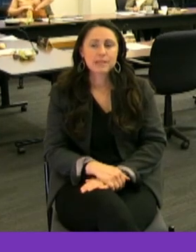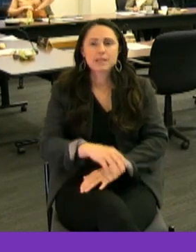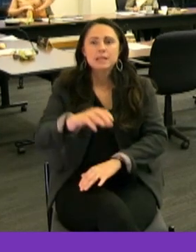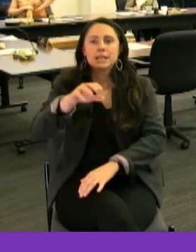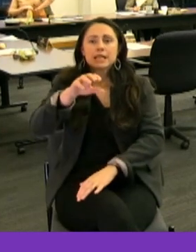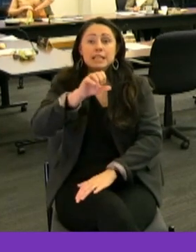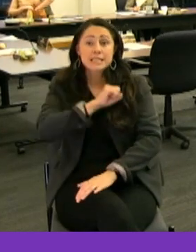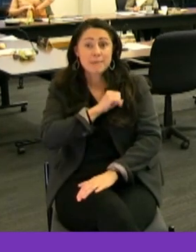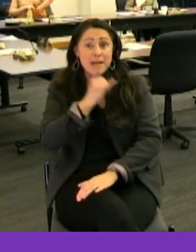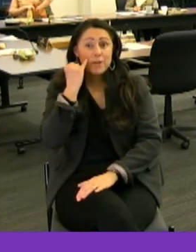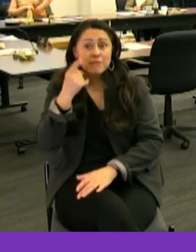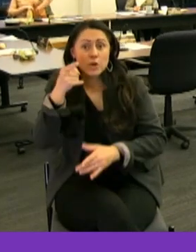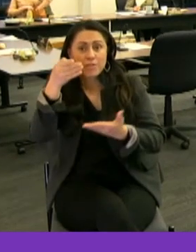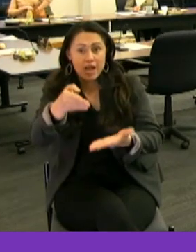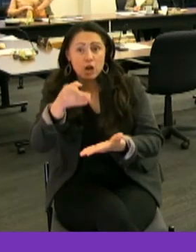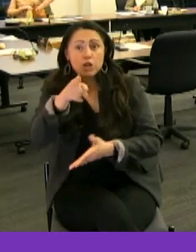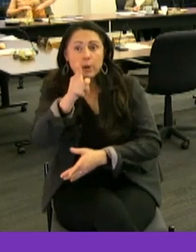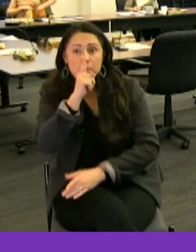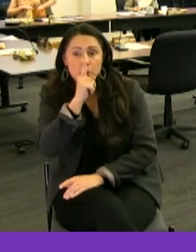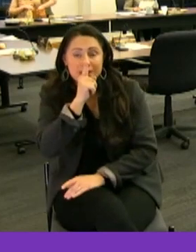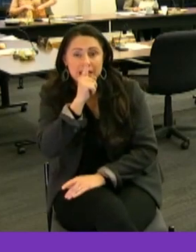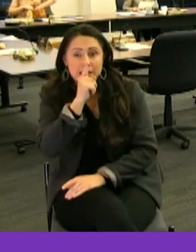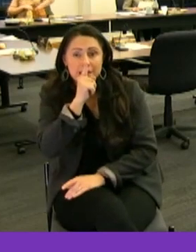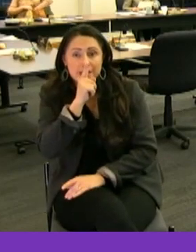Samantha, if you're there, you're muted.